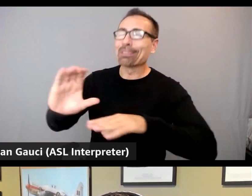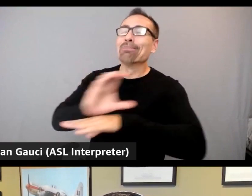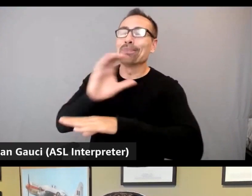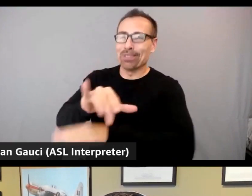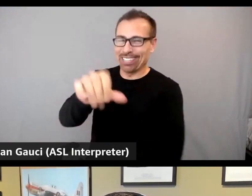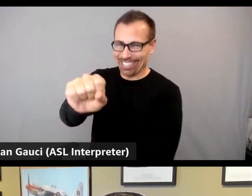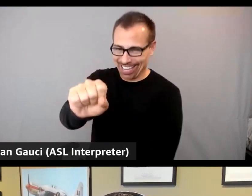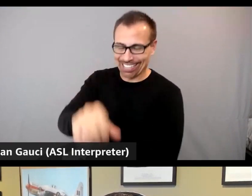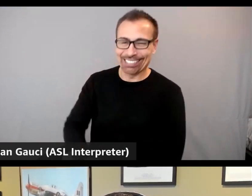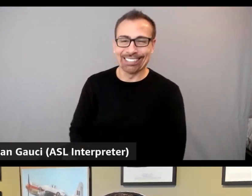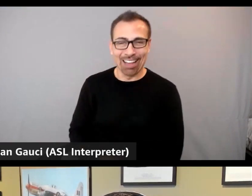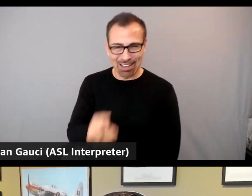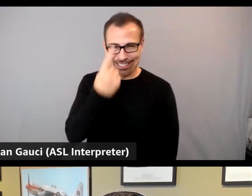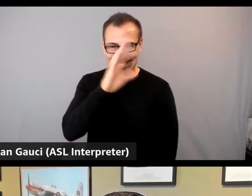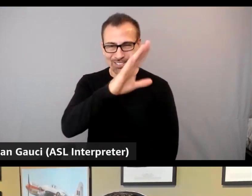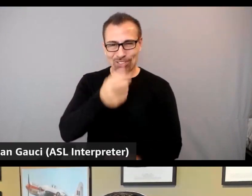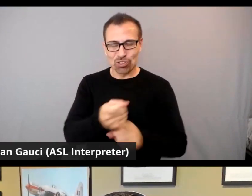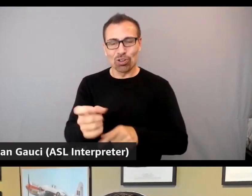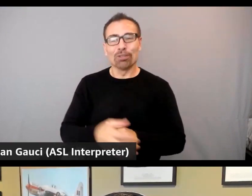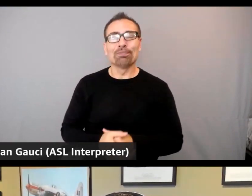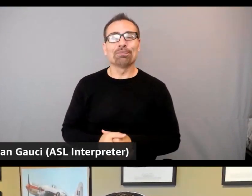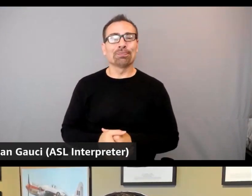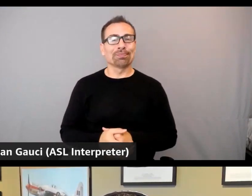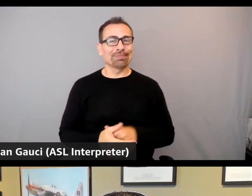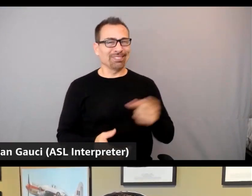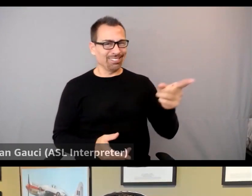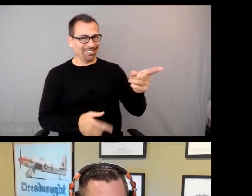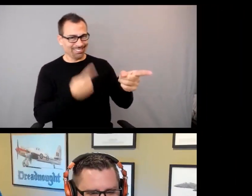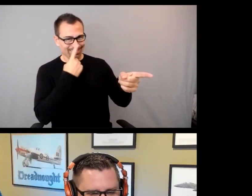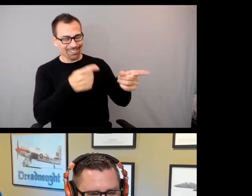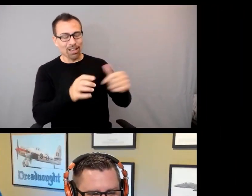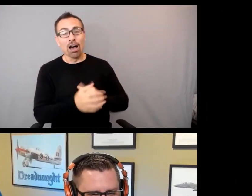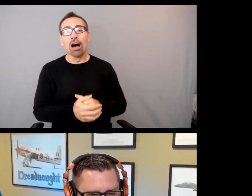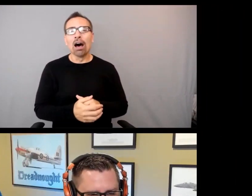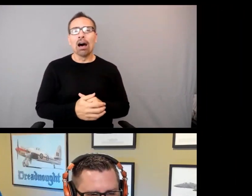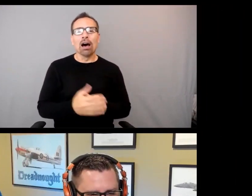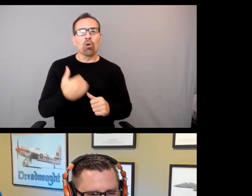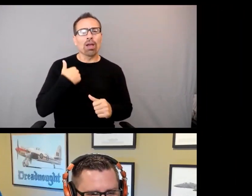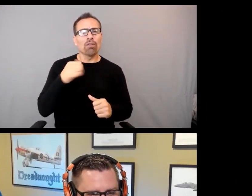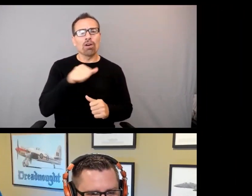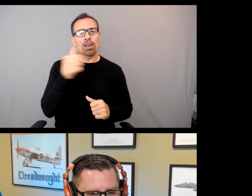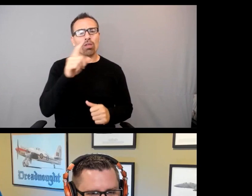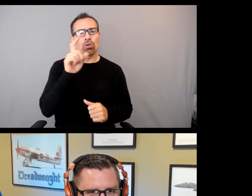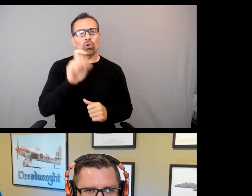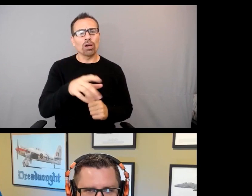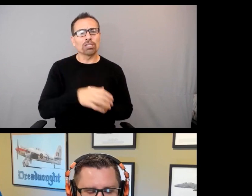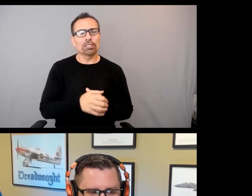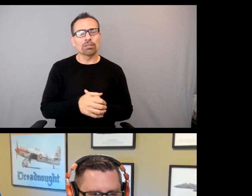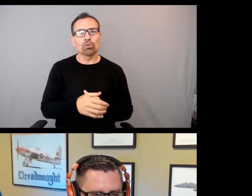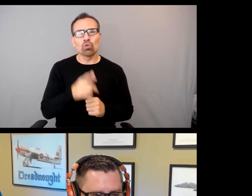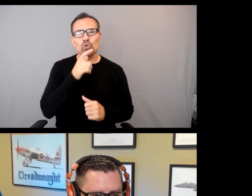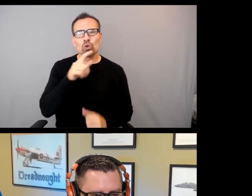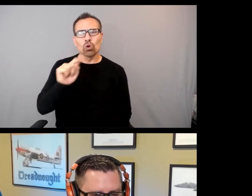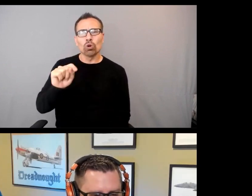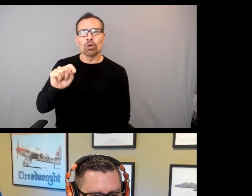All right. So I think we have another question here from Tom